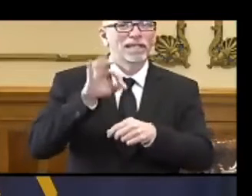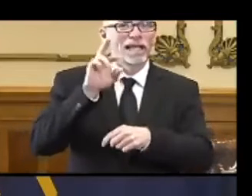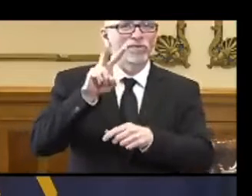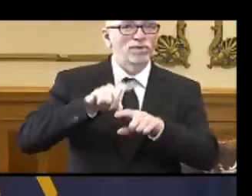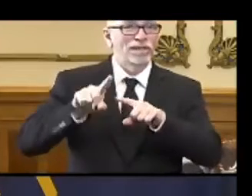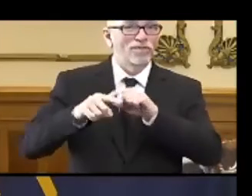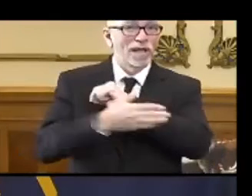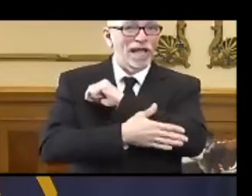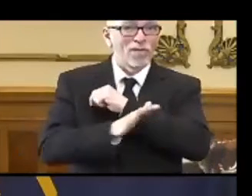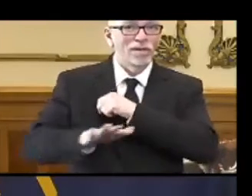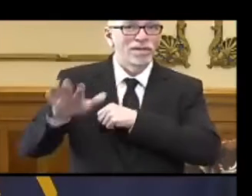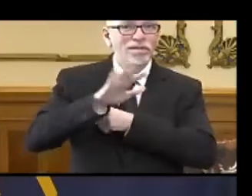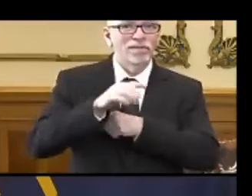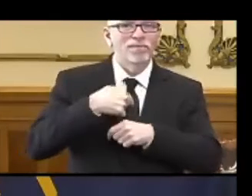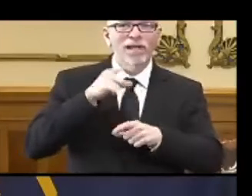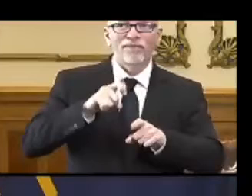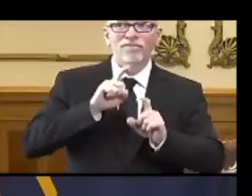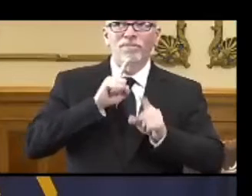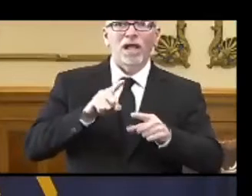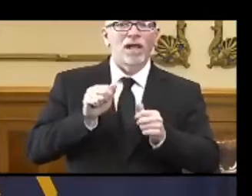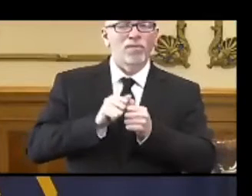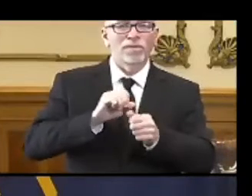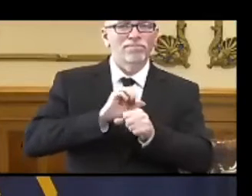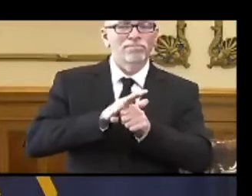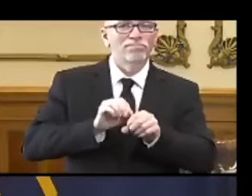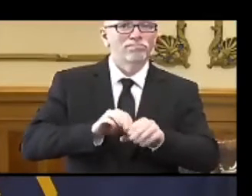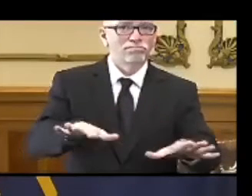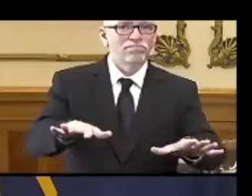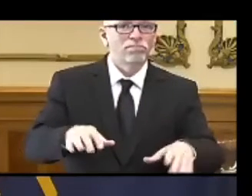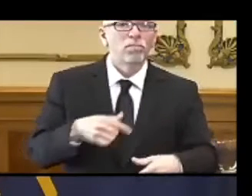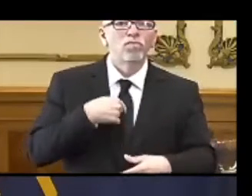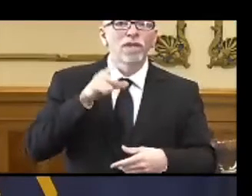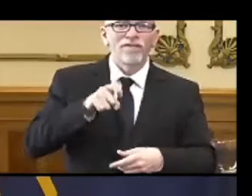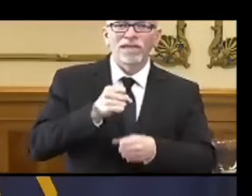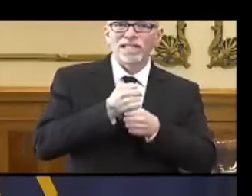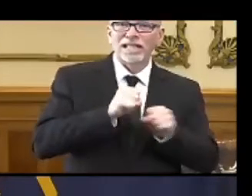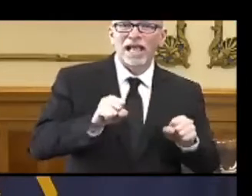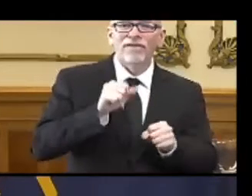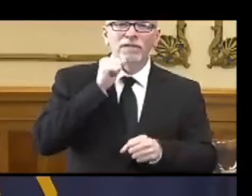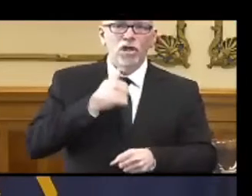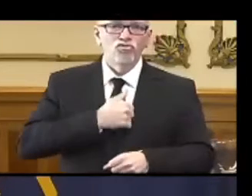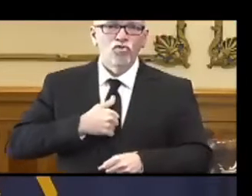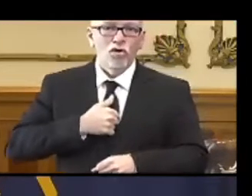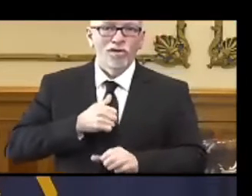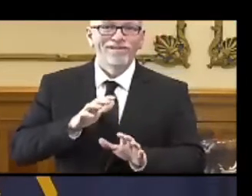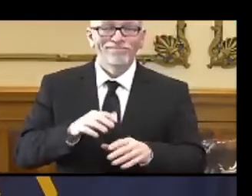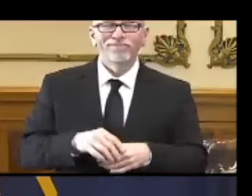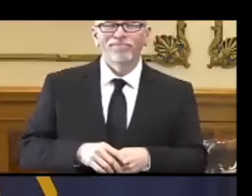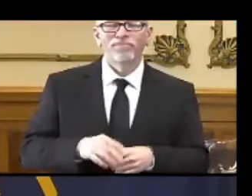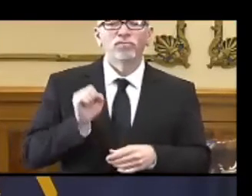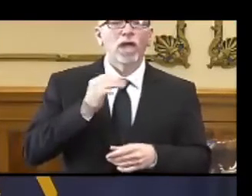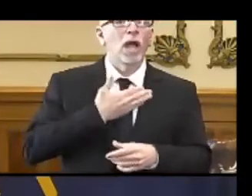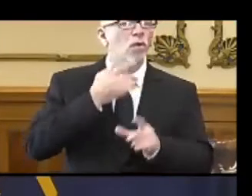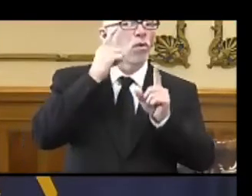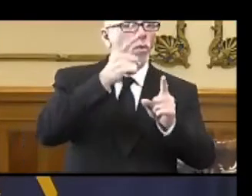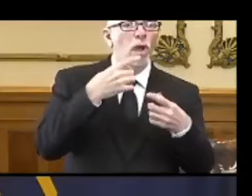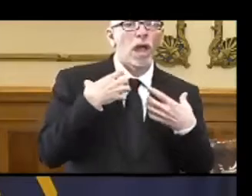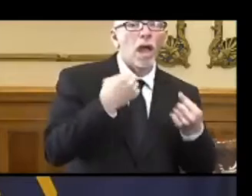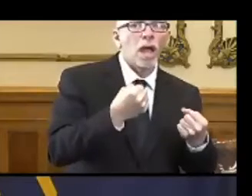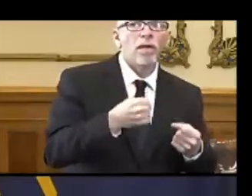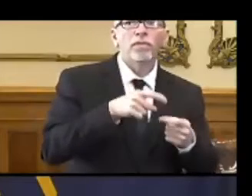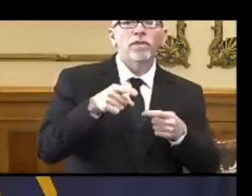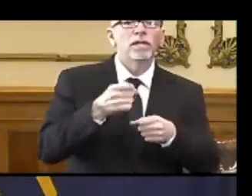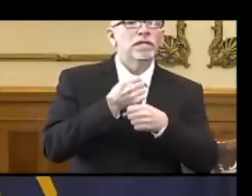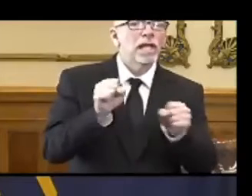counties to a pandemic. And we're going to be safe, not sorry. And our goal, whether it's on the health front or on the